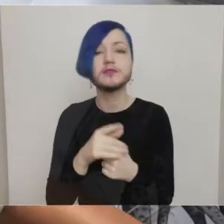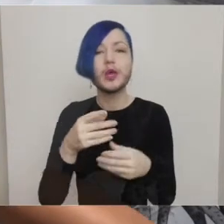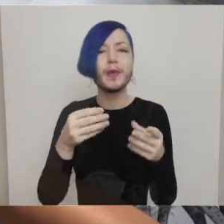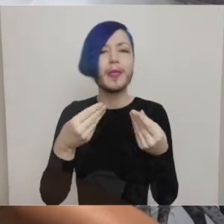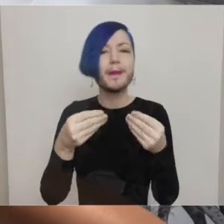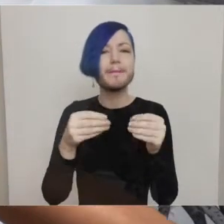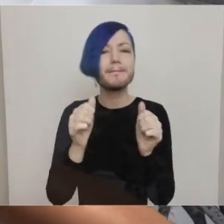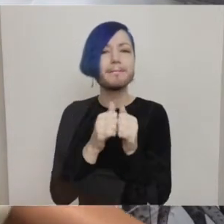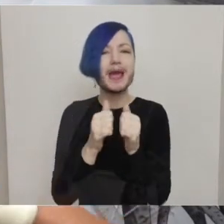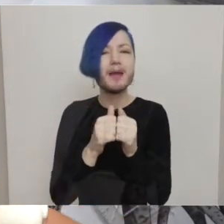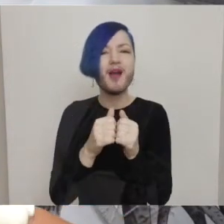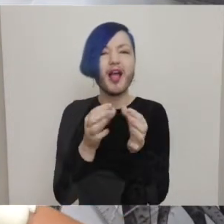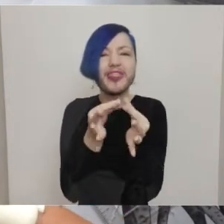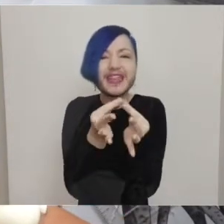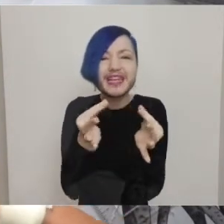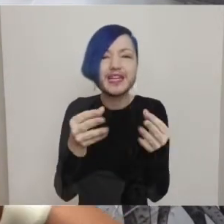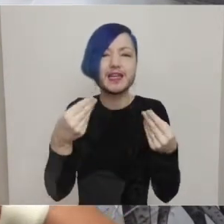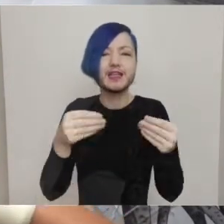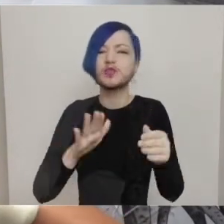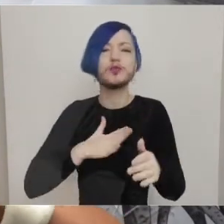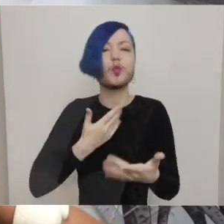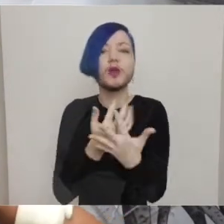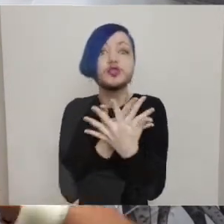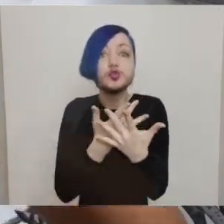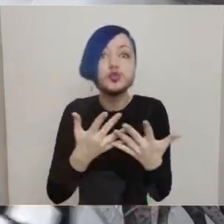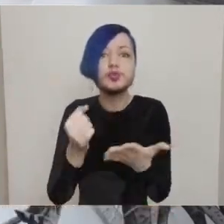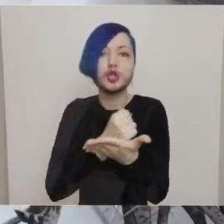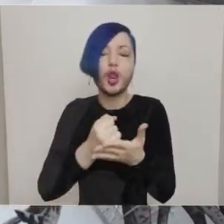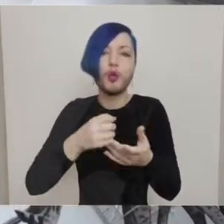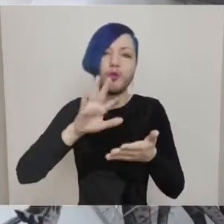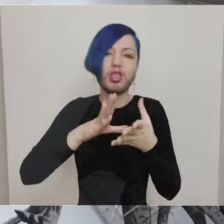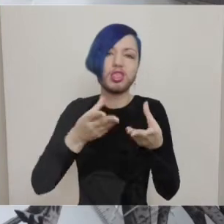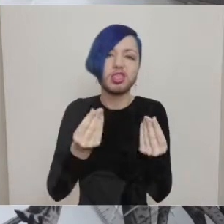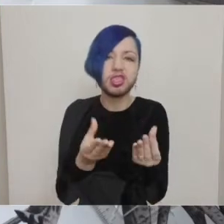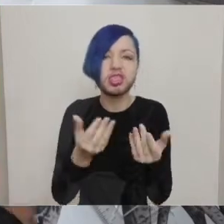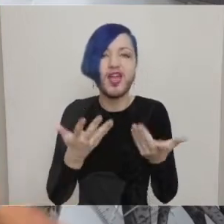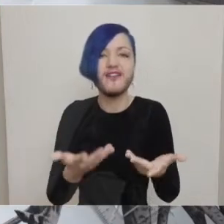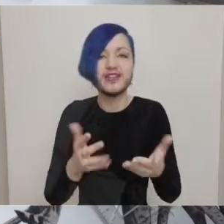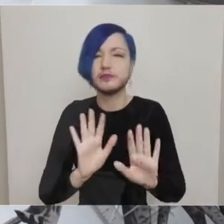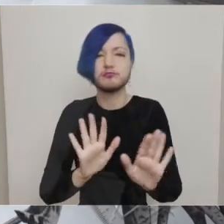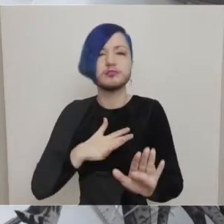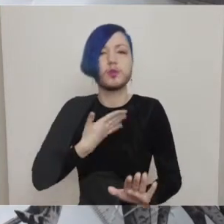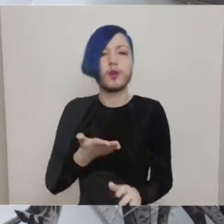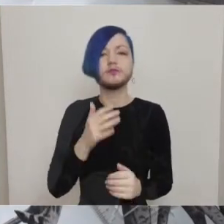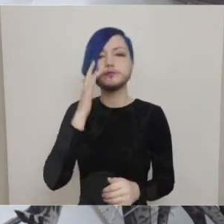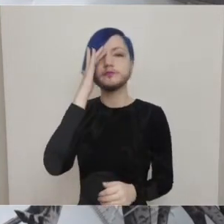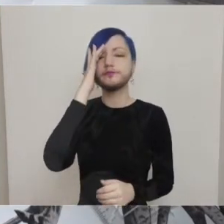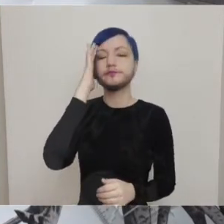paper's quite thin, you don't want to load it too heavily.